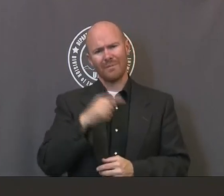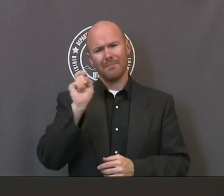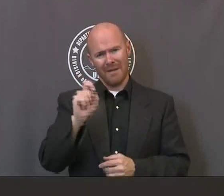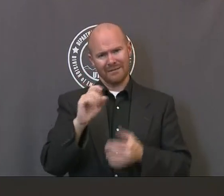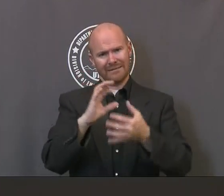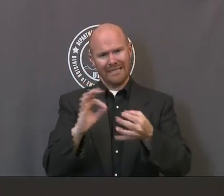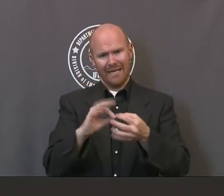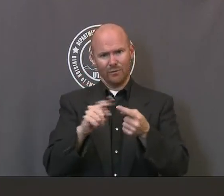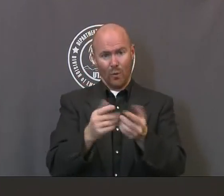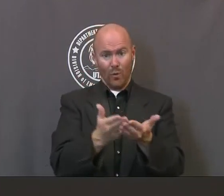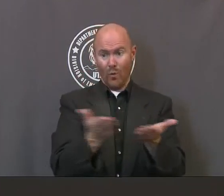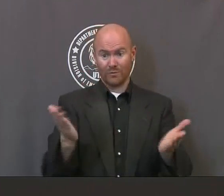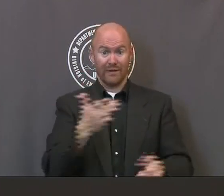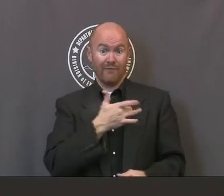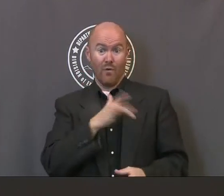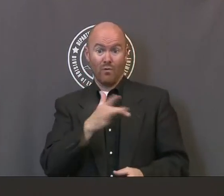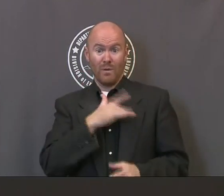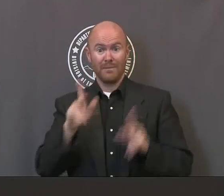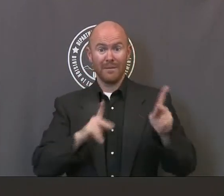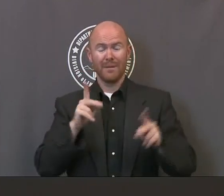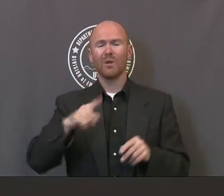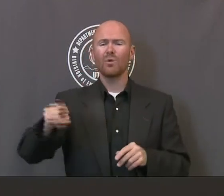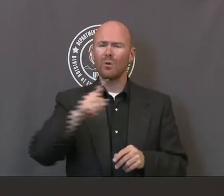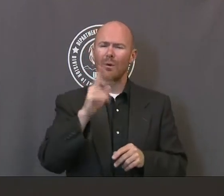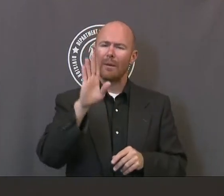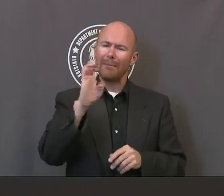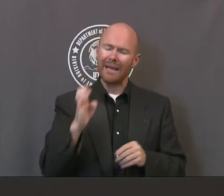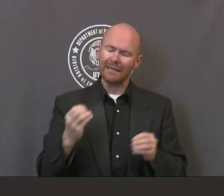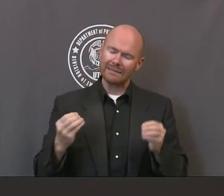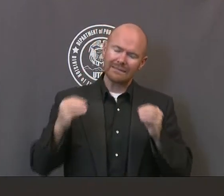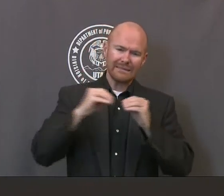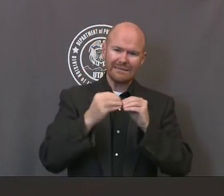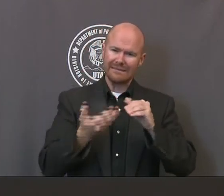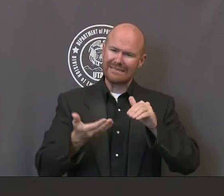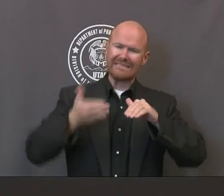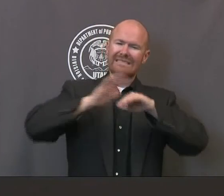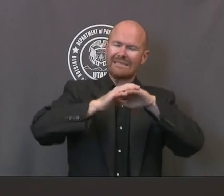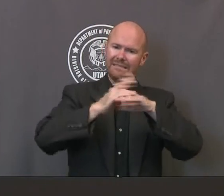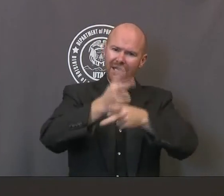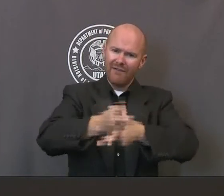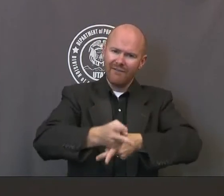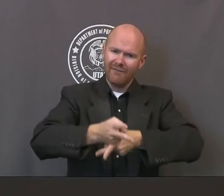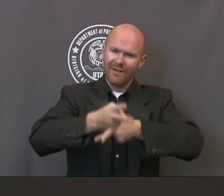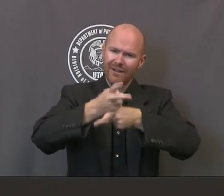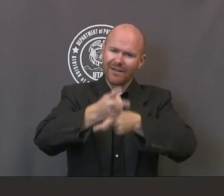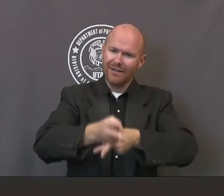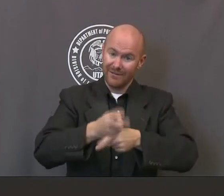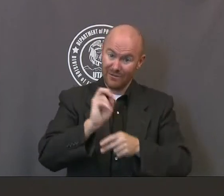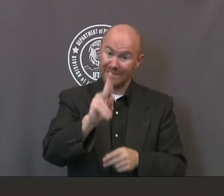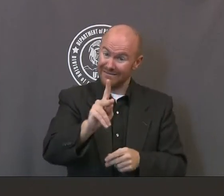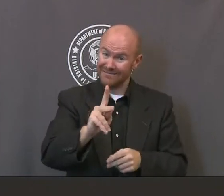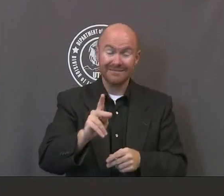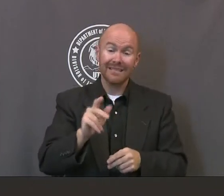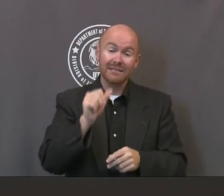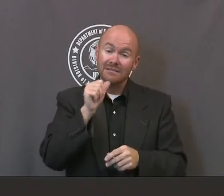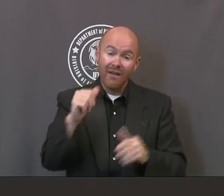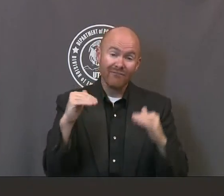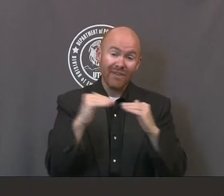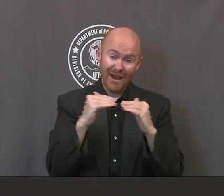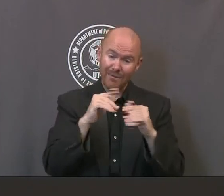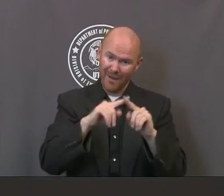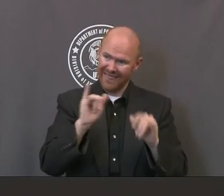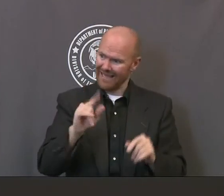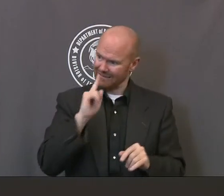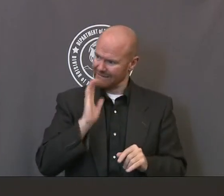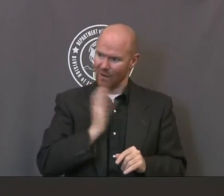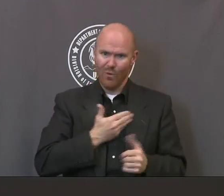those folks, you have to be extra careful. It may not be fair, but that's the way it is in the reality of